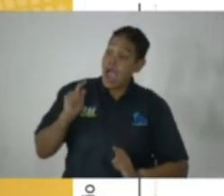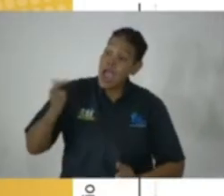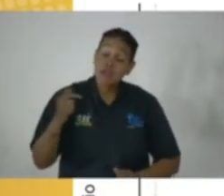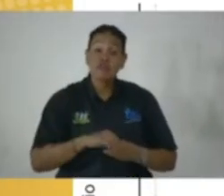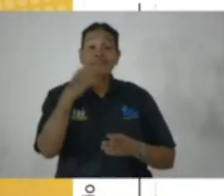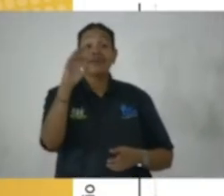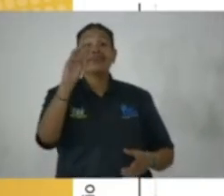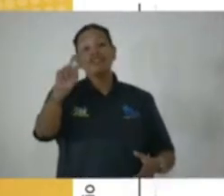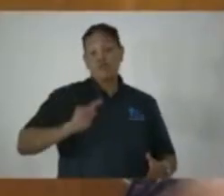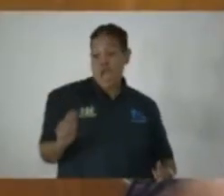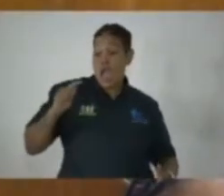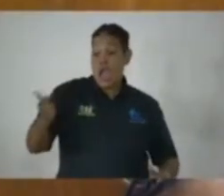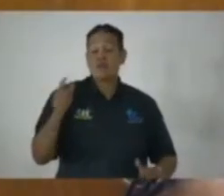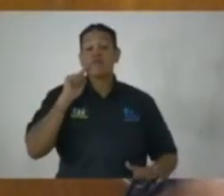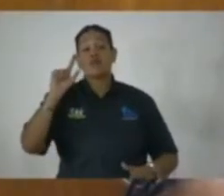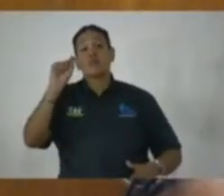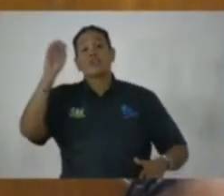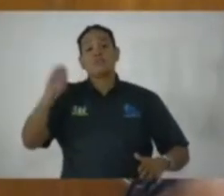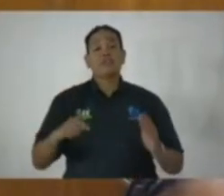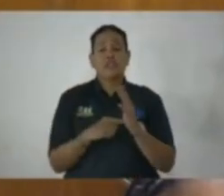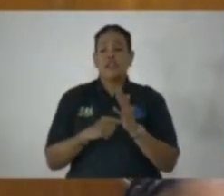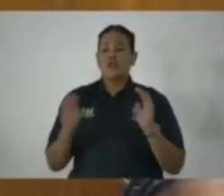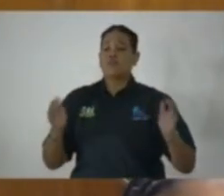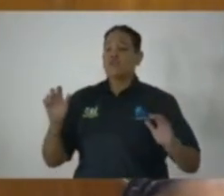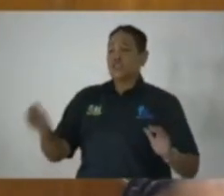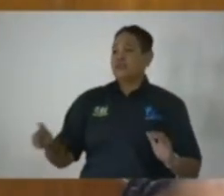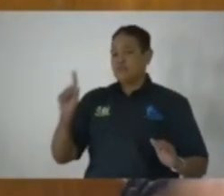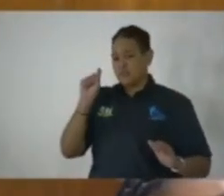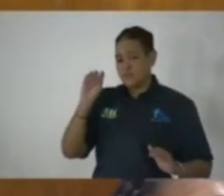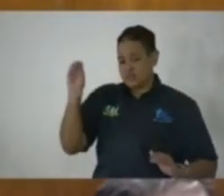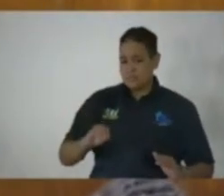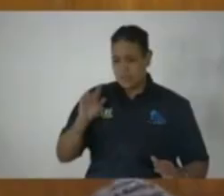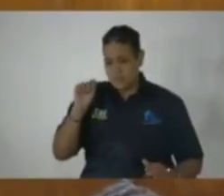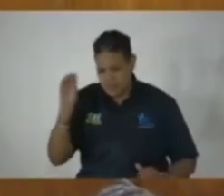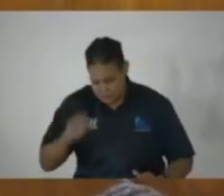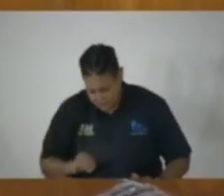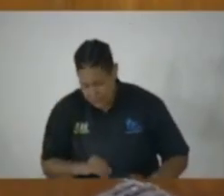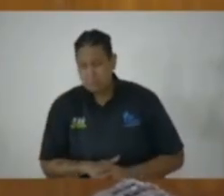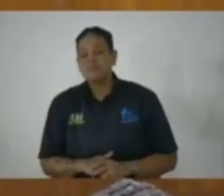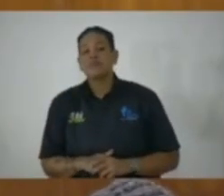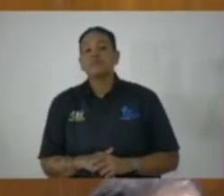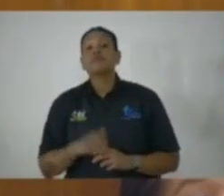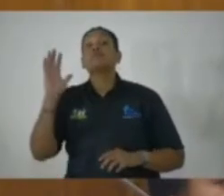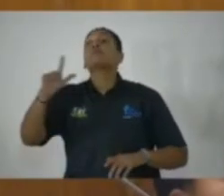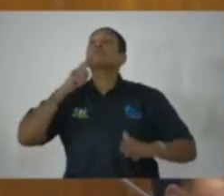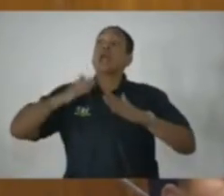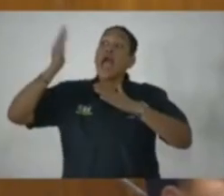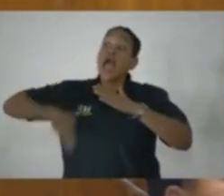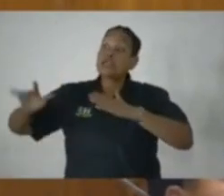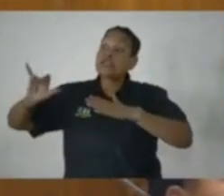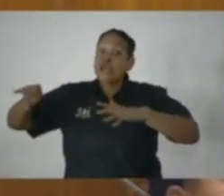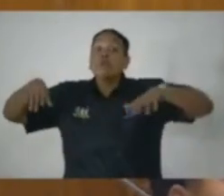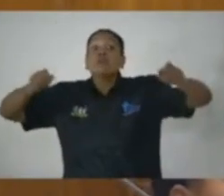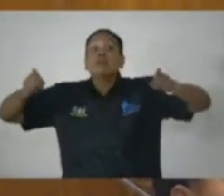in 1962 at 20% debt to GDP. 20%. At the end of the JLP's first term, Bustamante